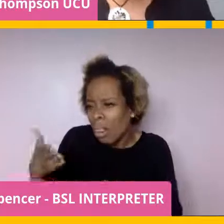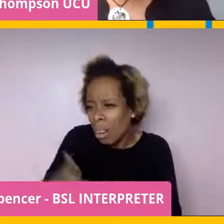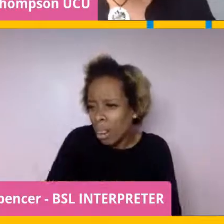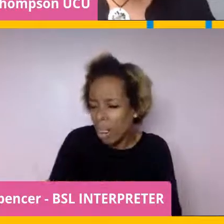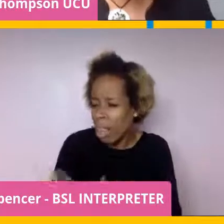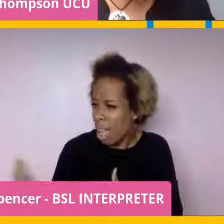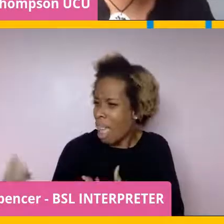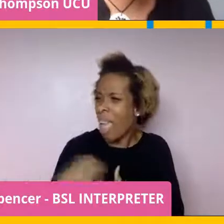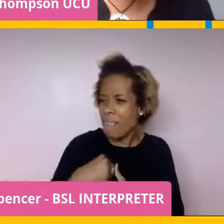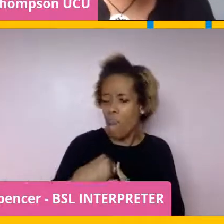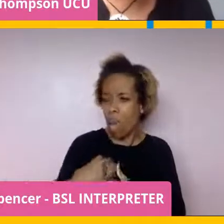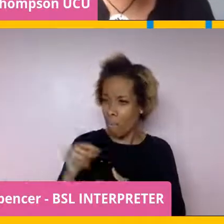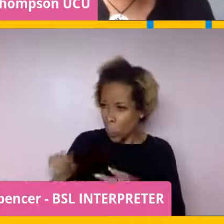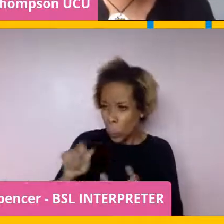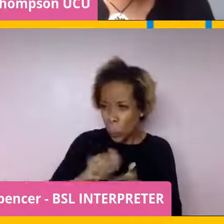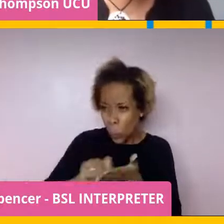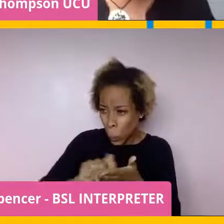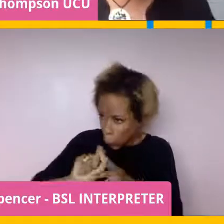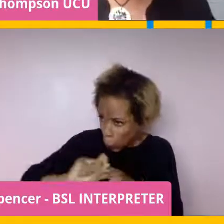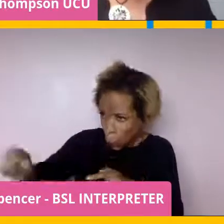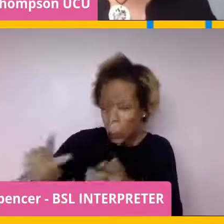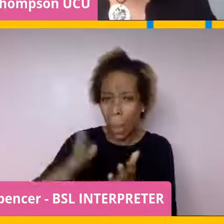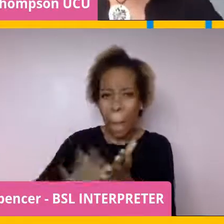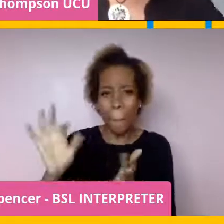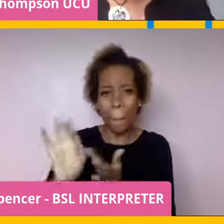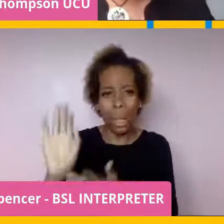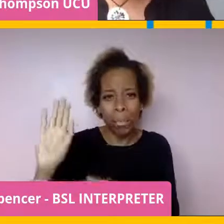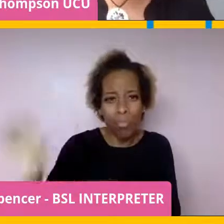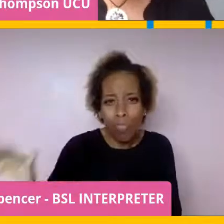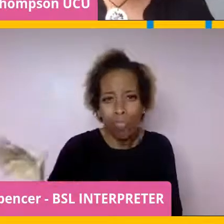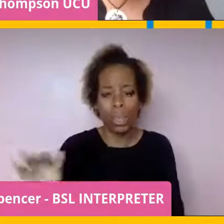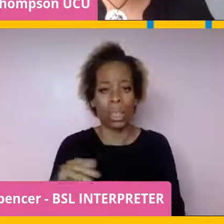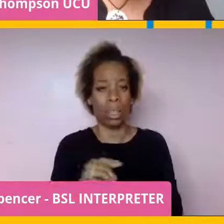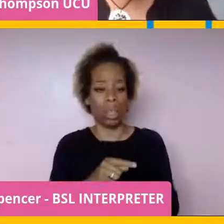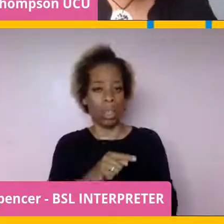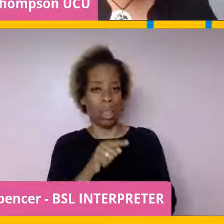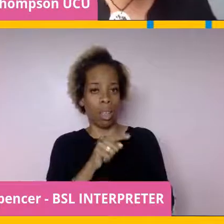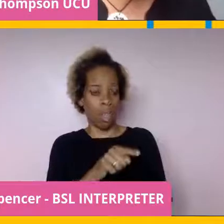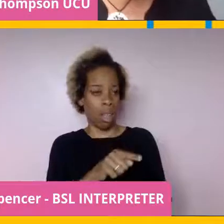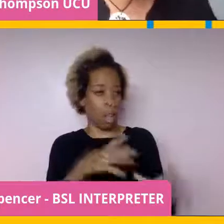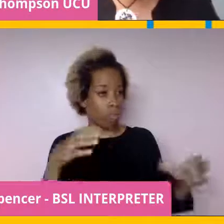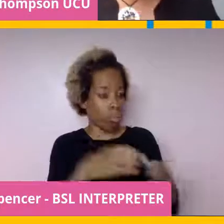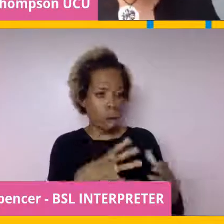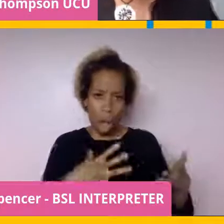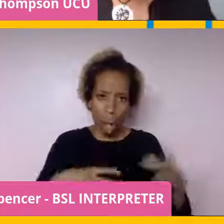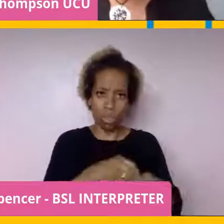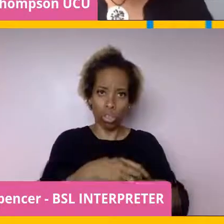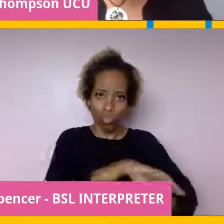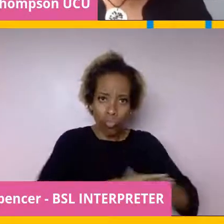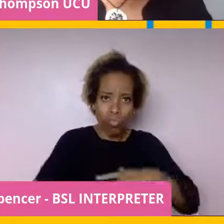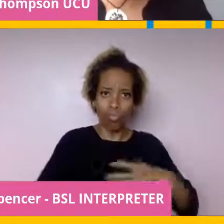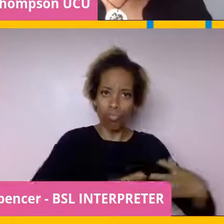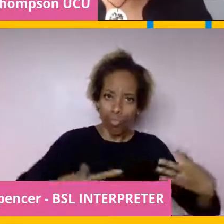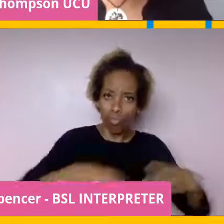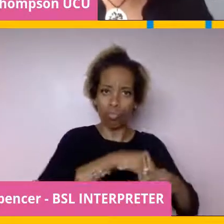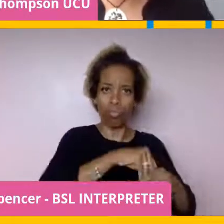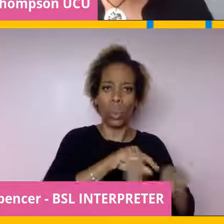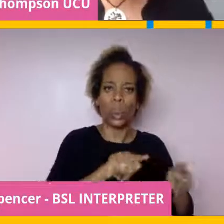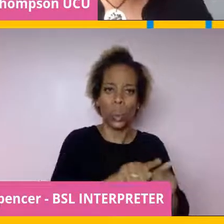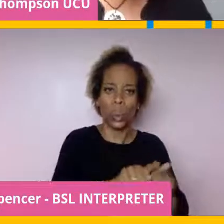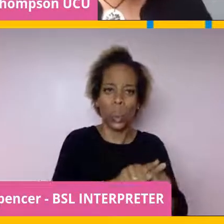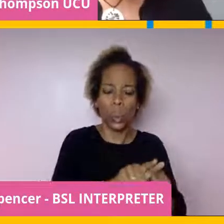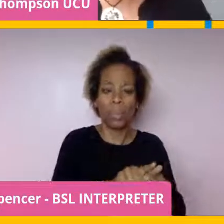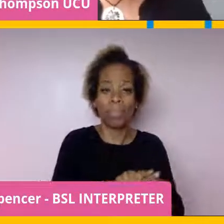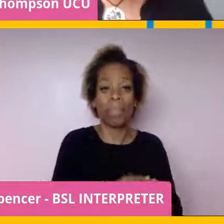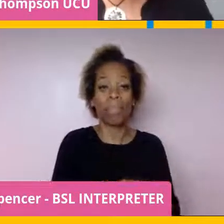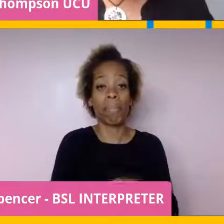writing to their MP. We're asking them to get involved with their branch. And again, we've had lots of ideas on how that can work today. So really that's what the